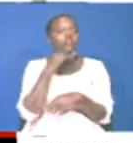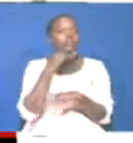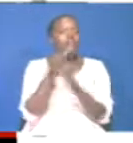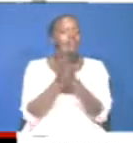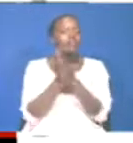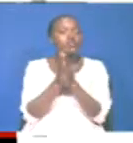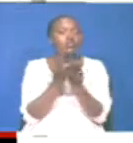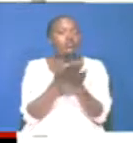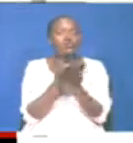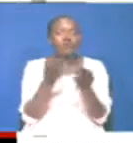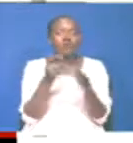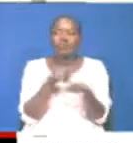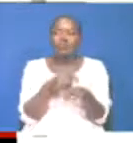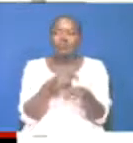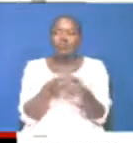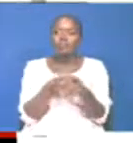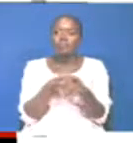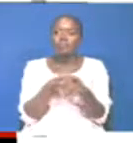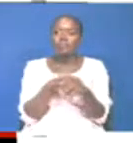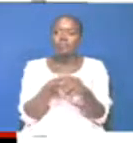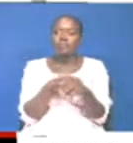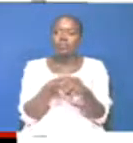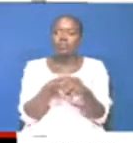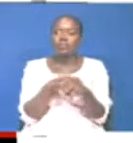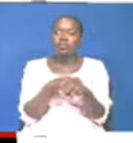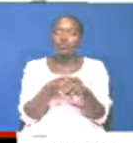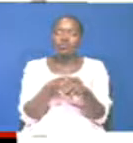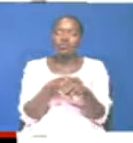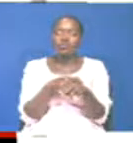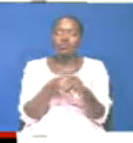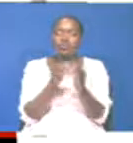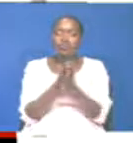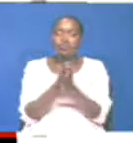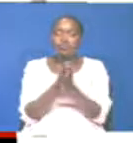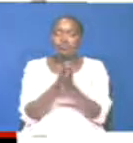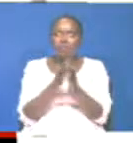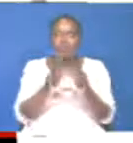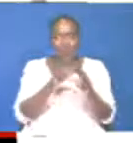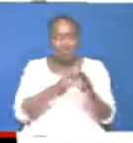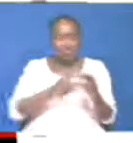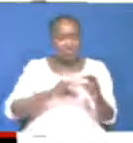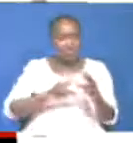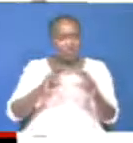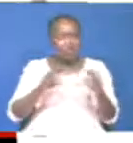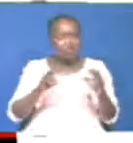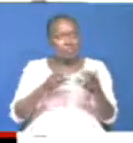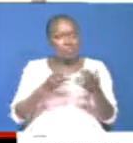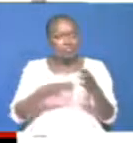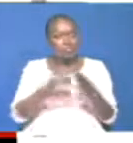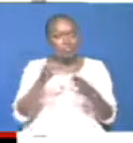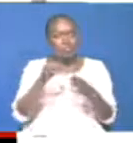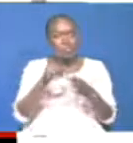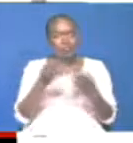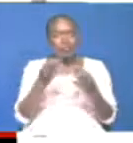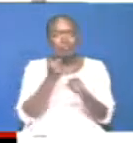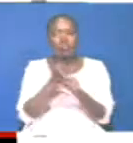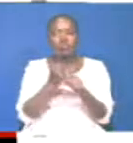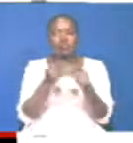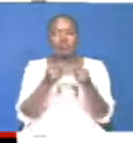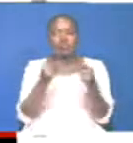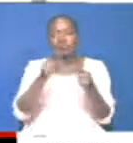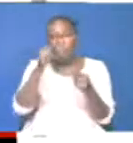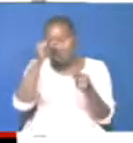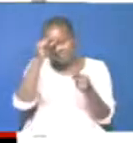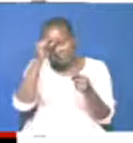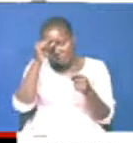was a story that when there was the Commission of Inquiry into you know, Charles Donjo to find out if he was working against the government of the